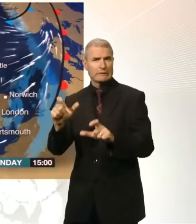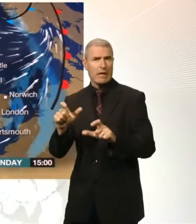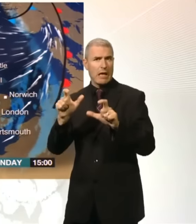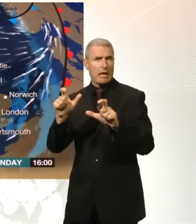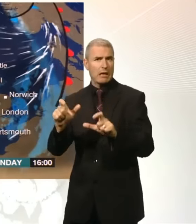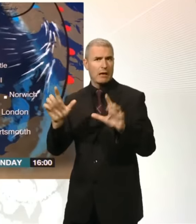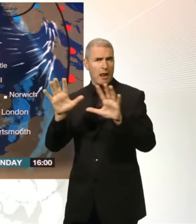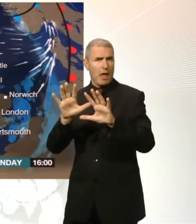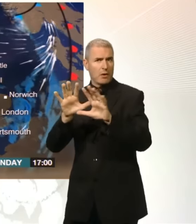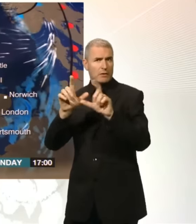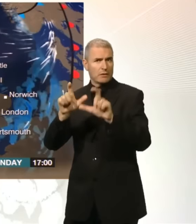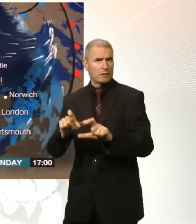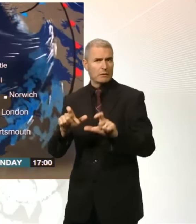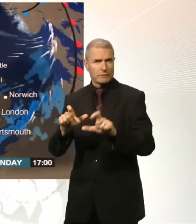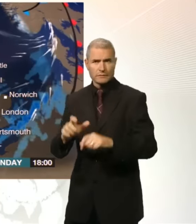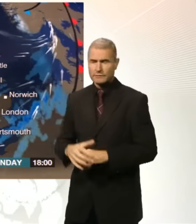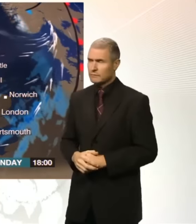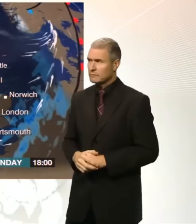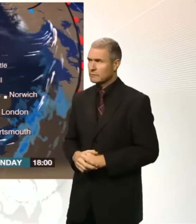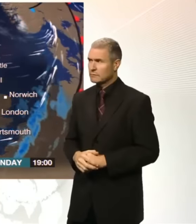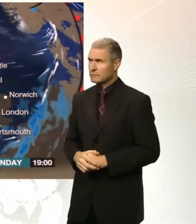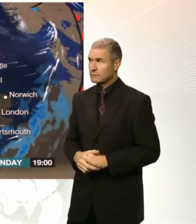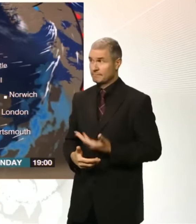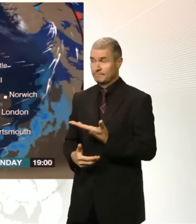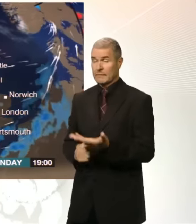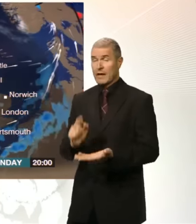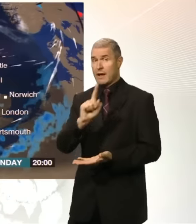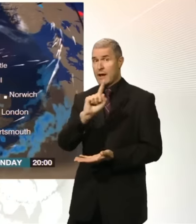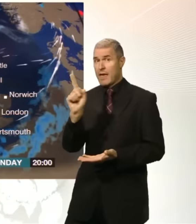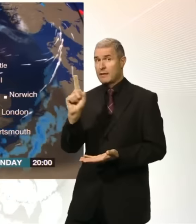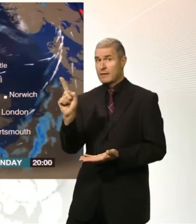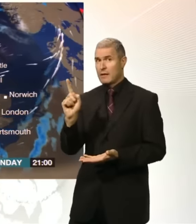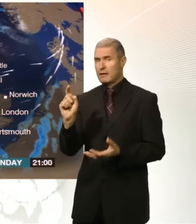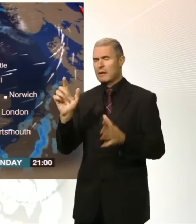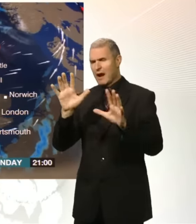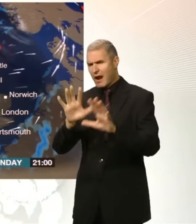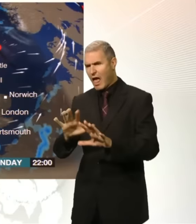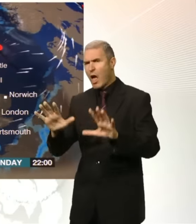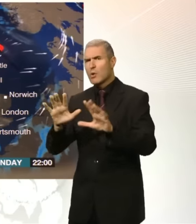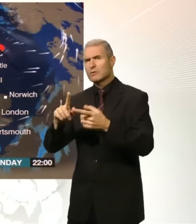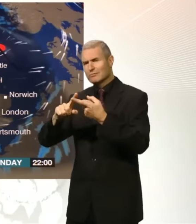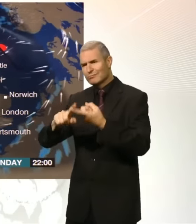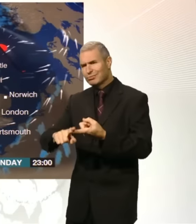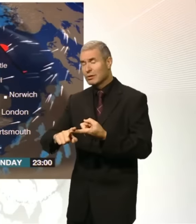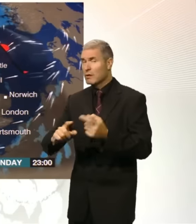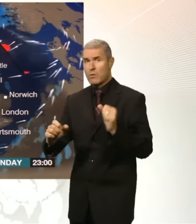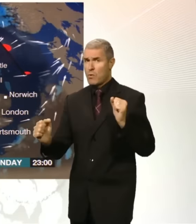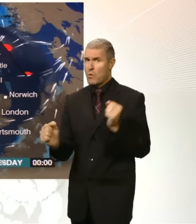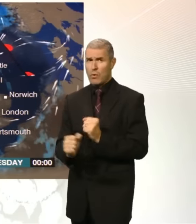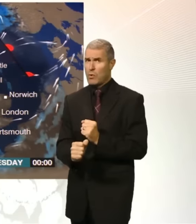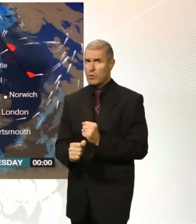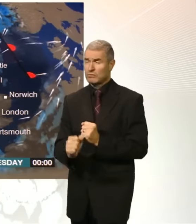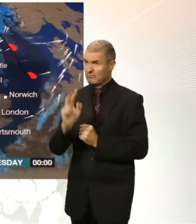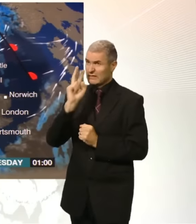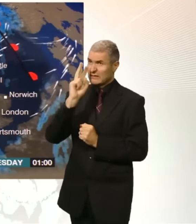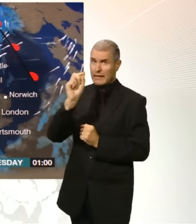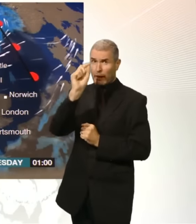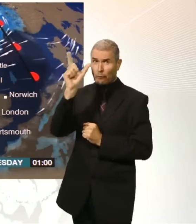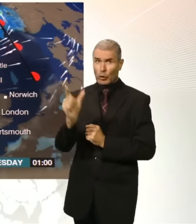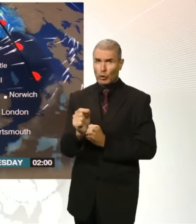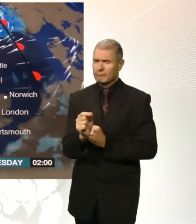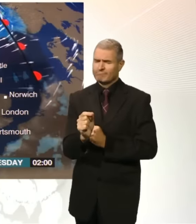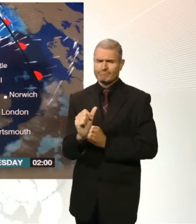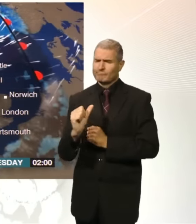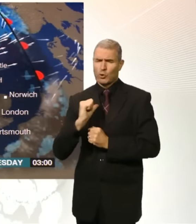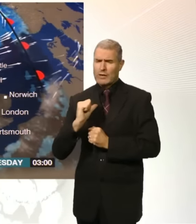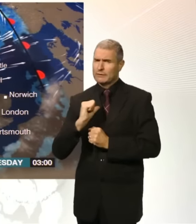murk and also the cloud. So overnight, it stays mild and cloudy, like I mentioned. You'll be hard-pushed to see the moon through the